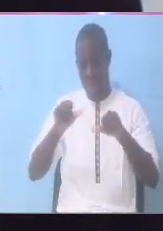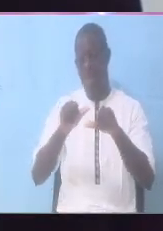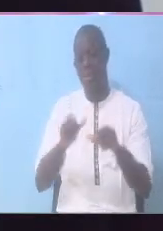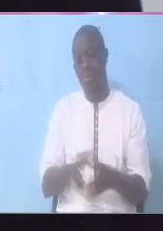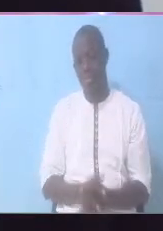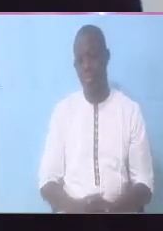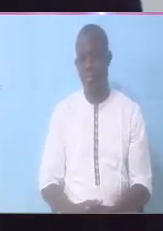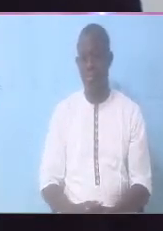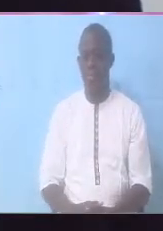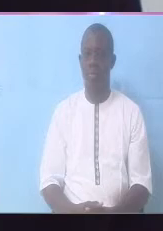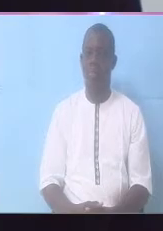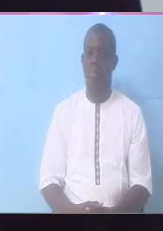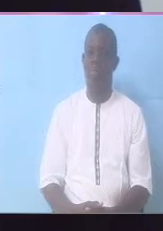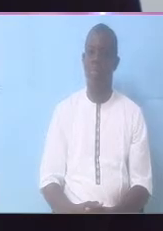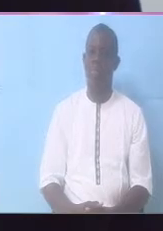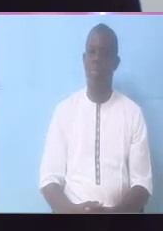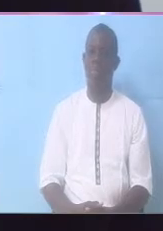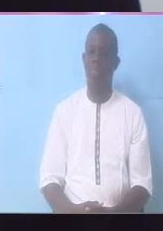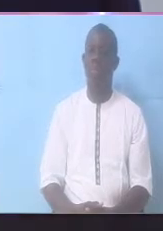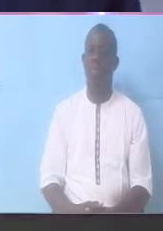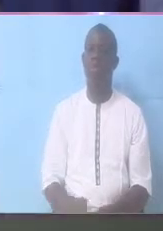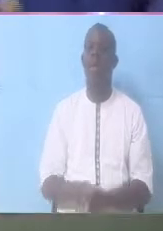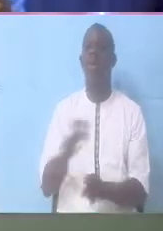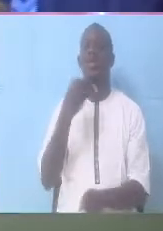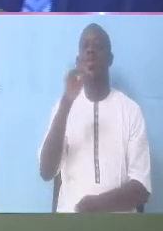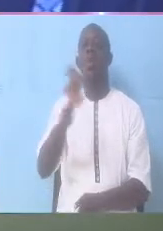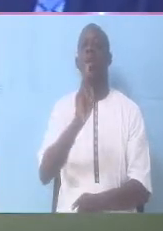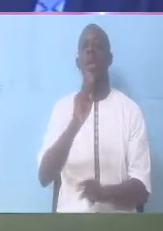Okay. What about it was wrong?